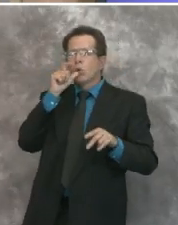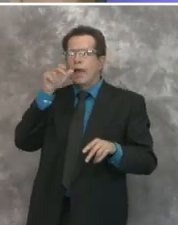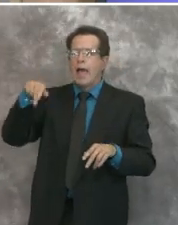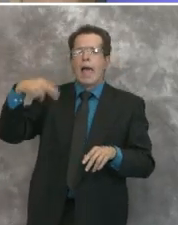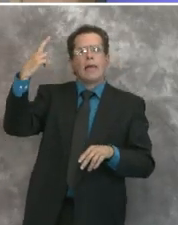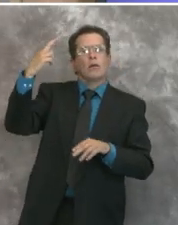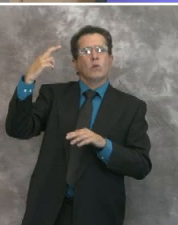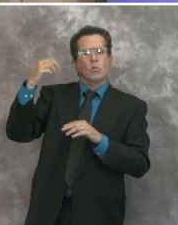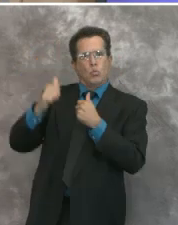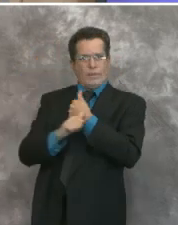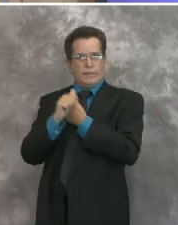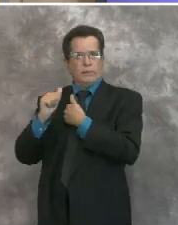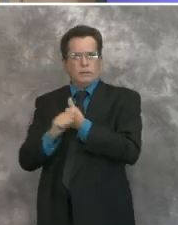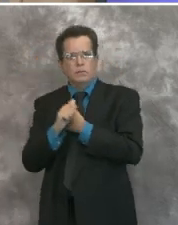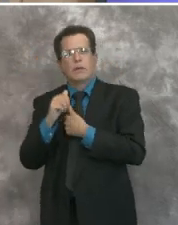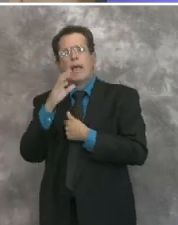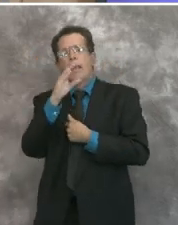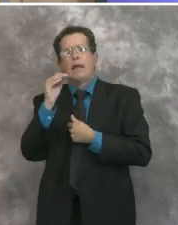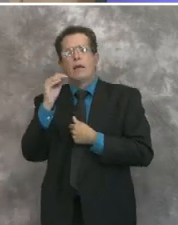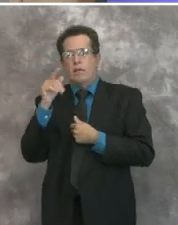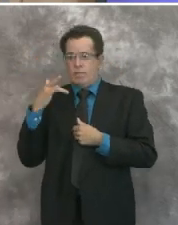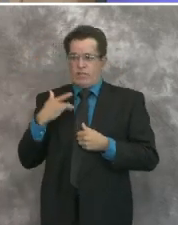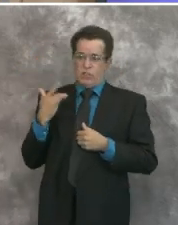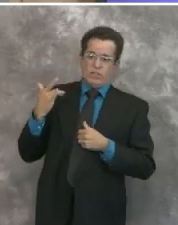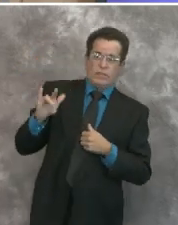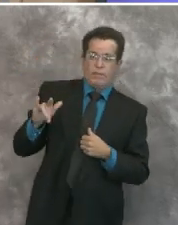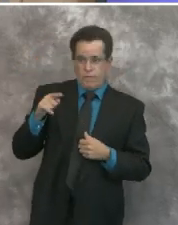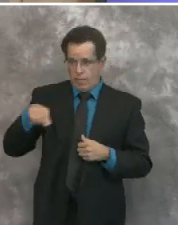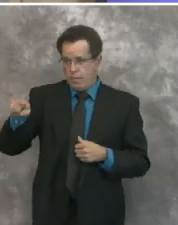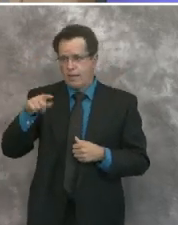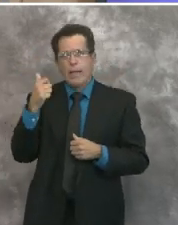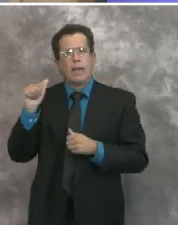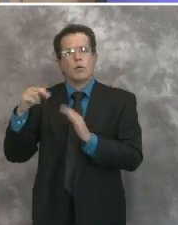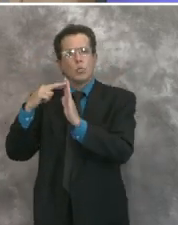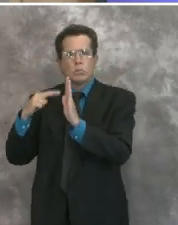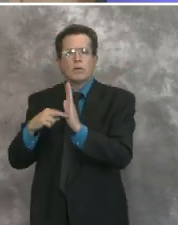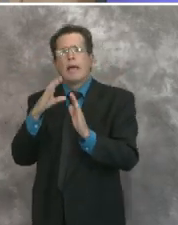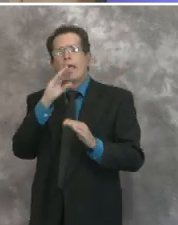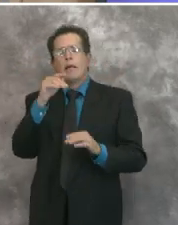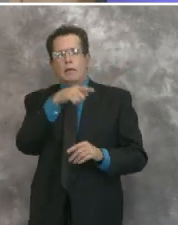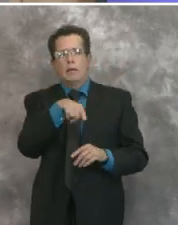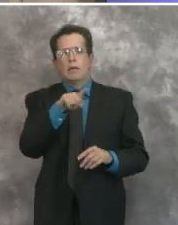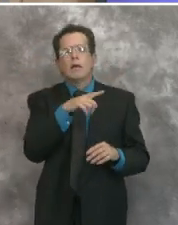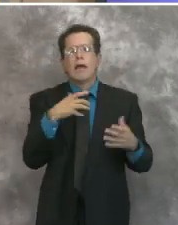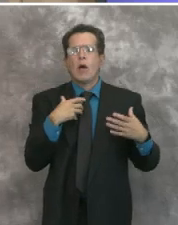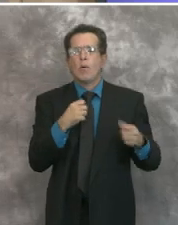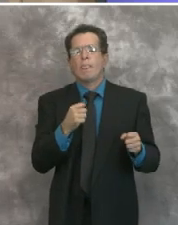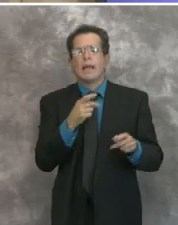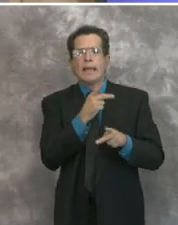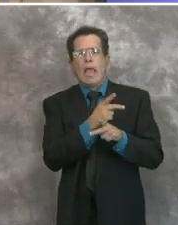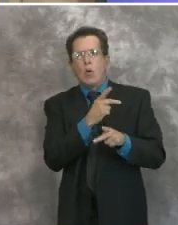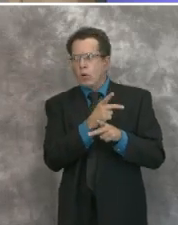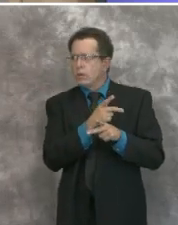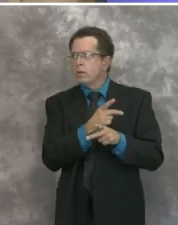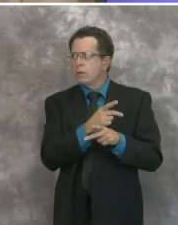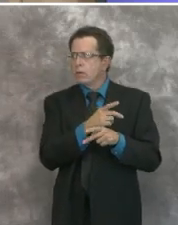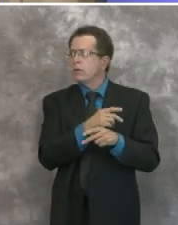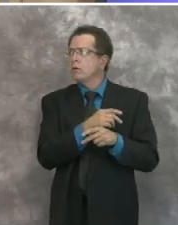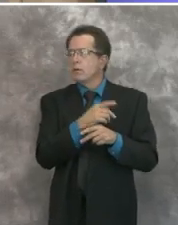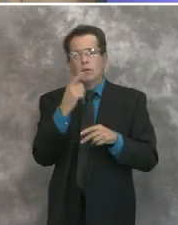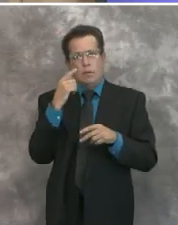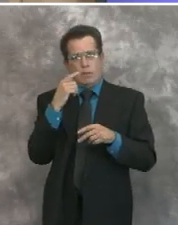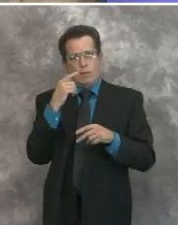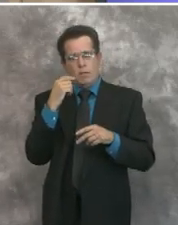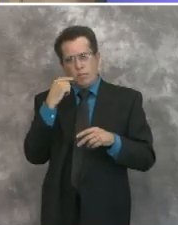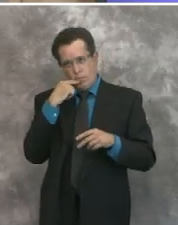the disease, and also address childcare for those workers who may be asked to return to work during a phase 2 reopening. Yeah, I